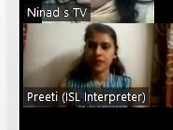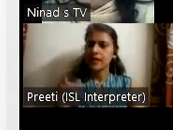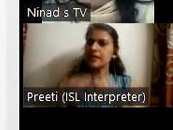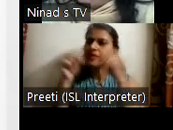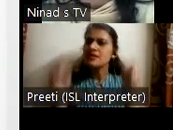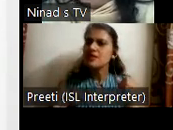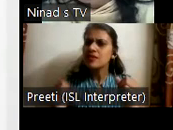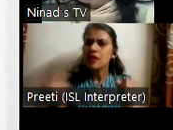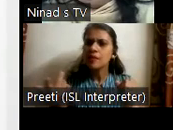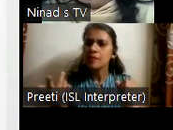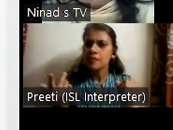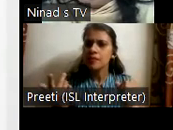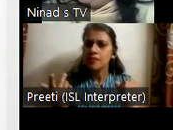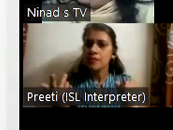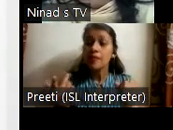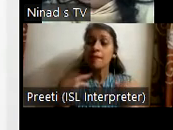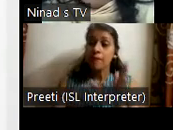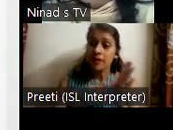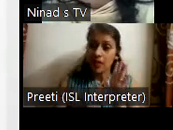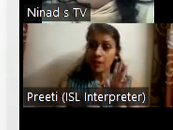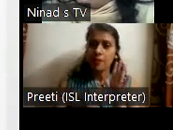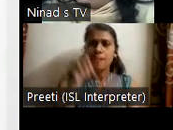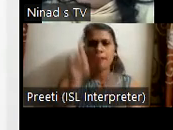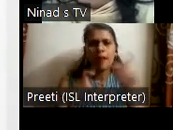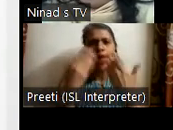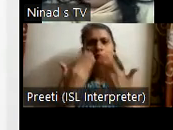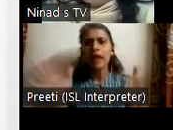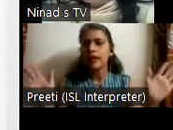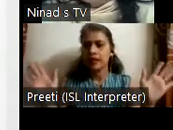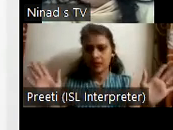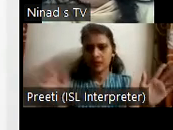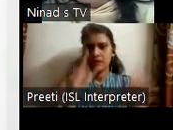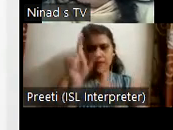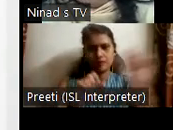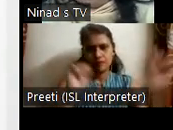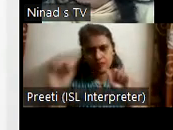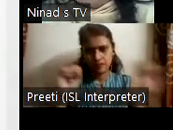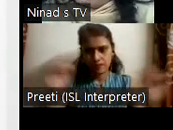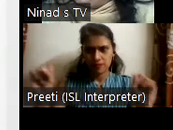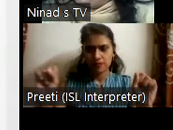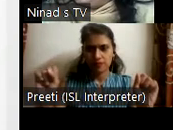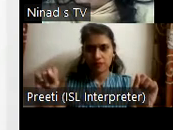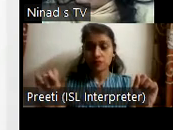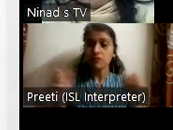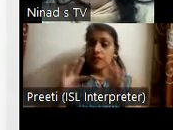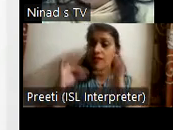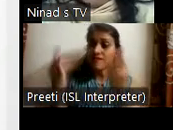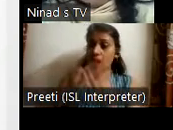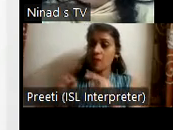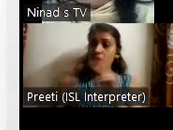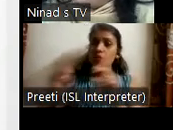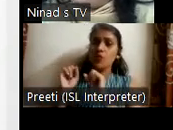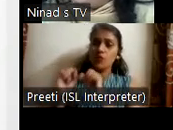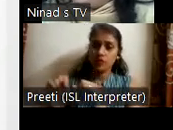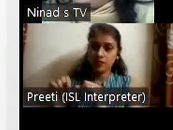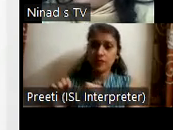said that if the individual, whatever the individual does, it affects the entire family as a unit. And